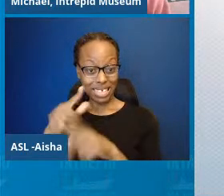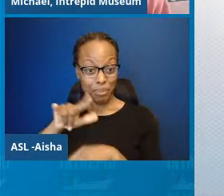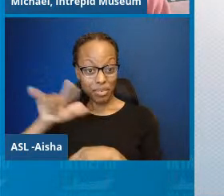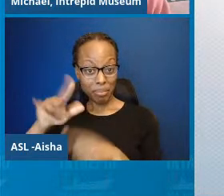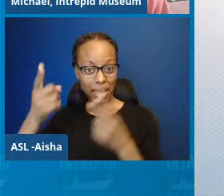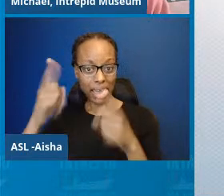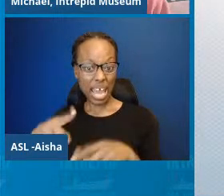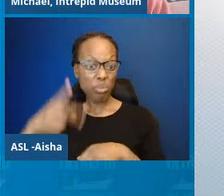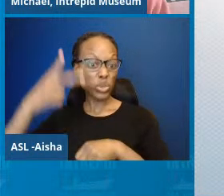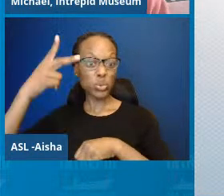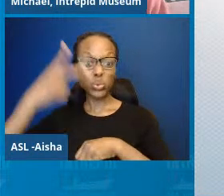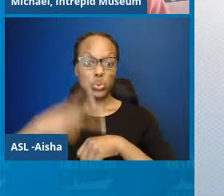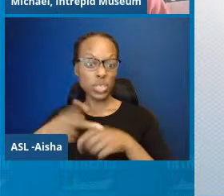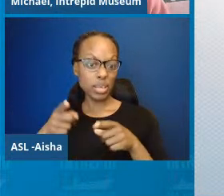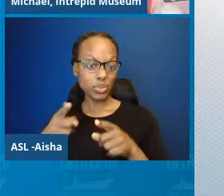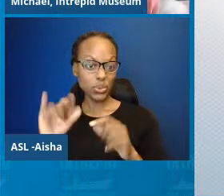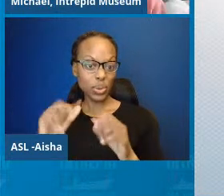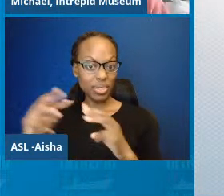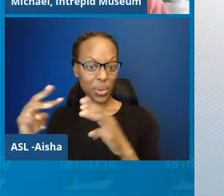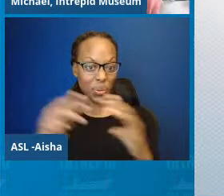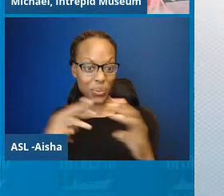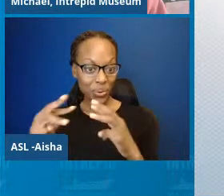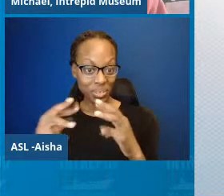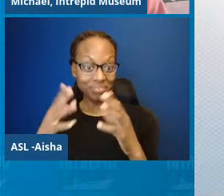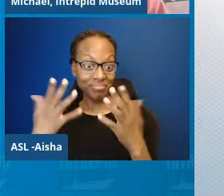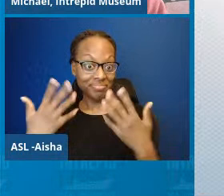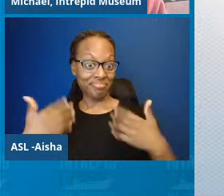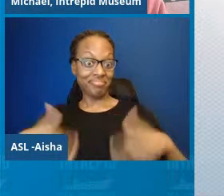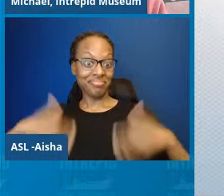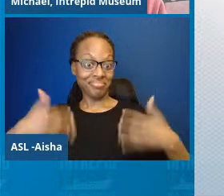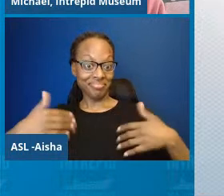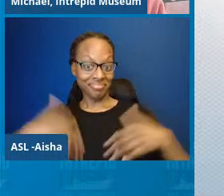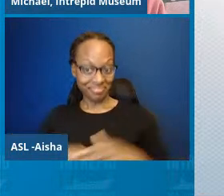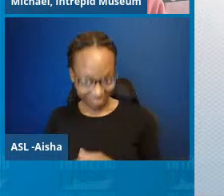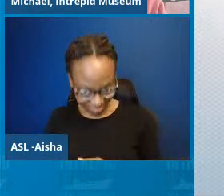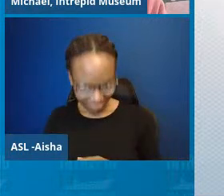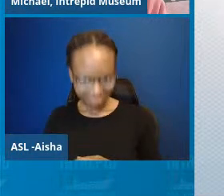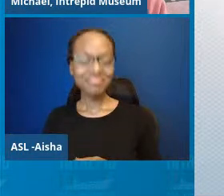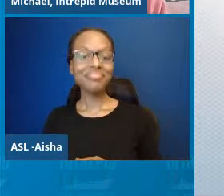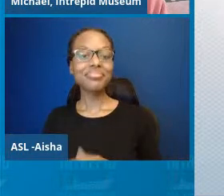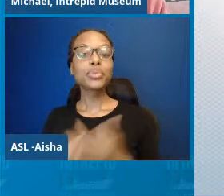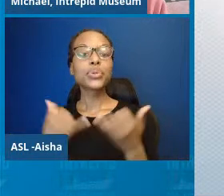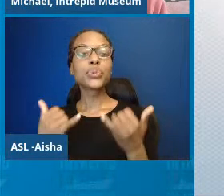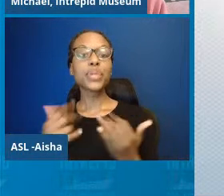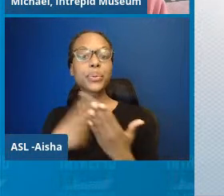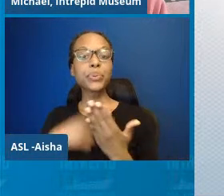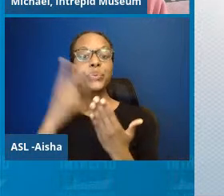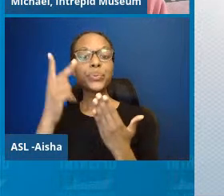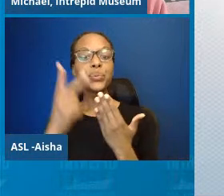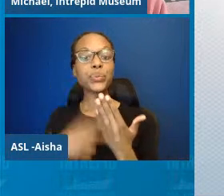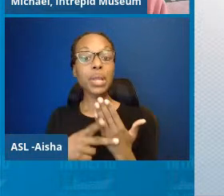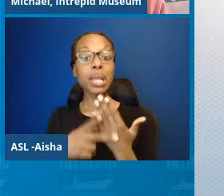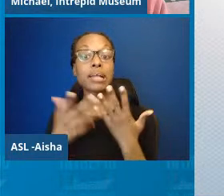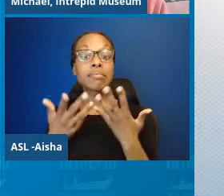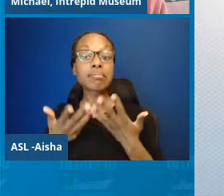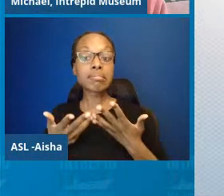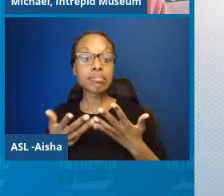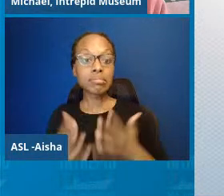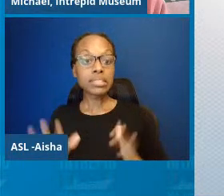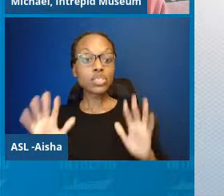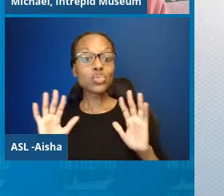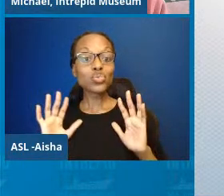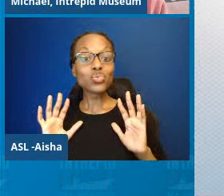my friends, we have come to the conclusion of our program. I want to take a moment to